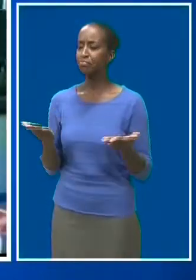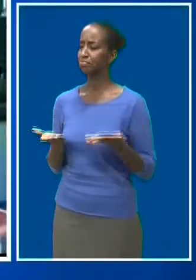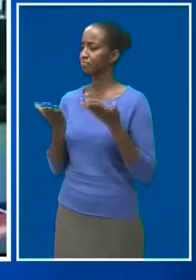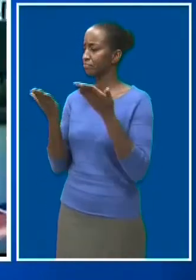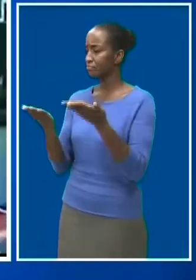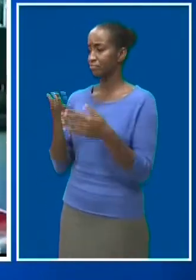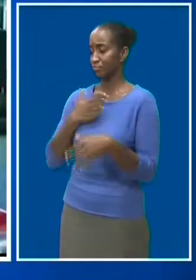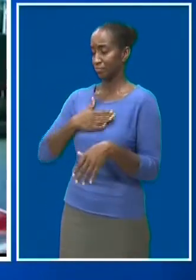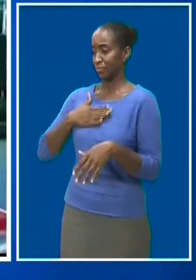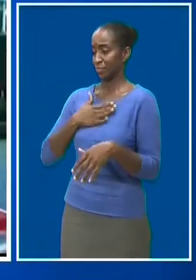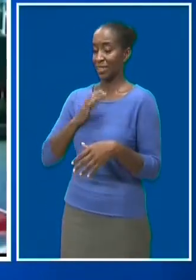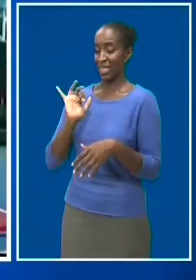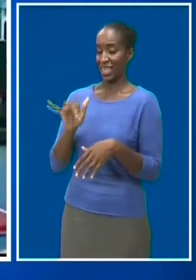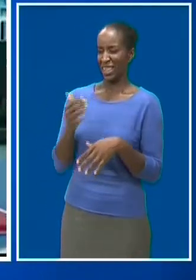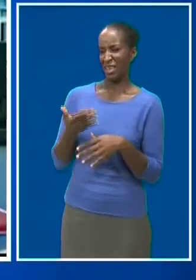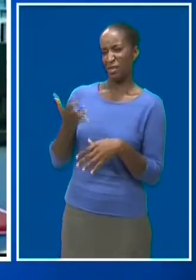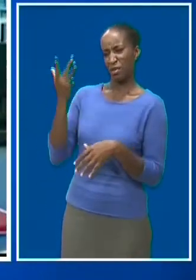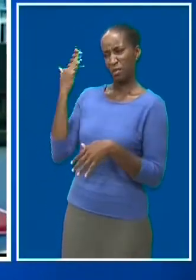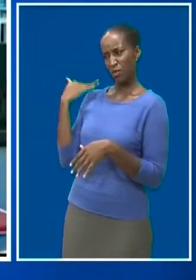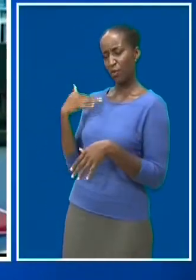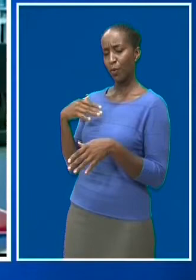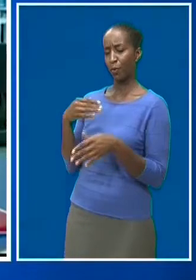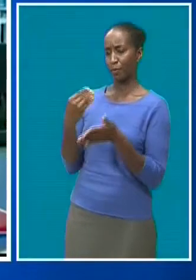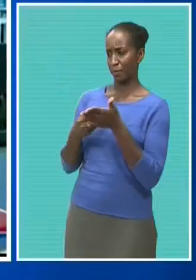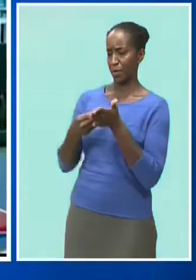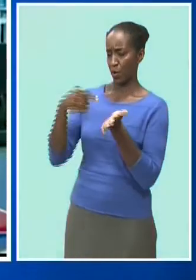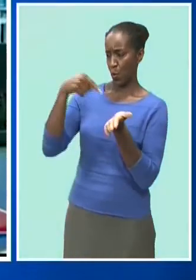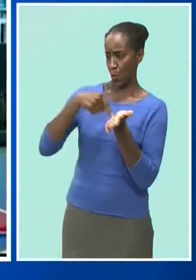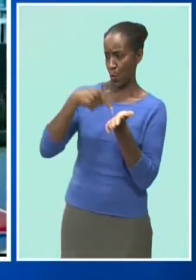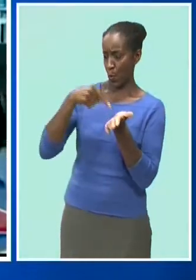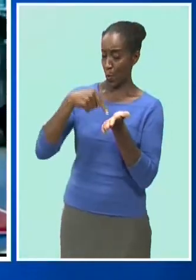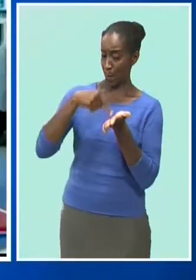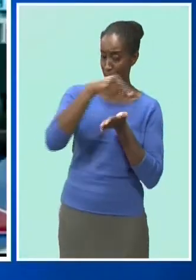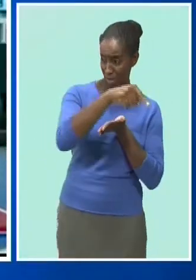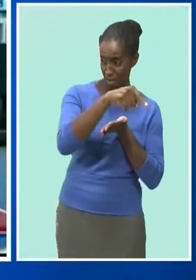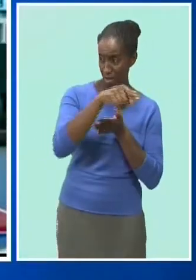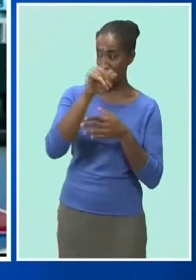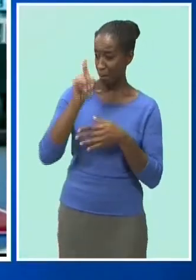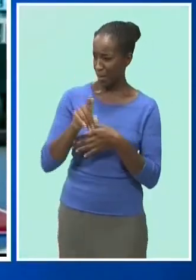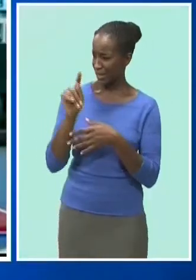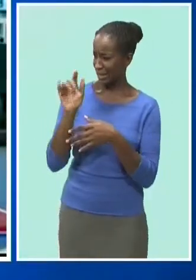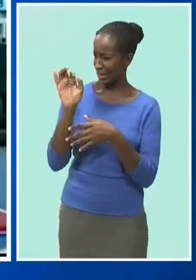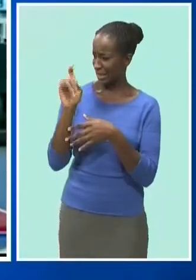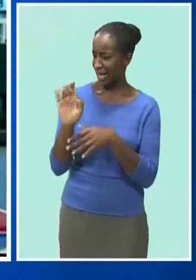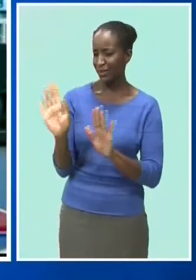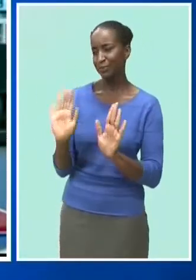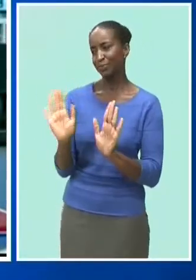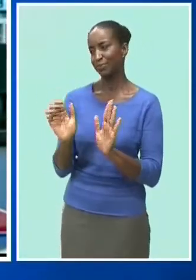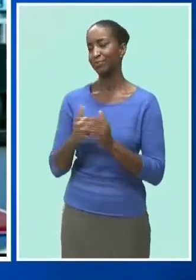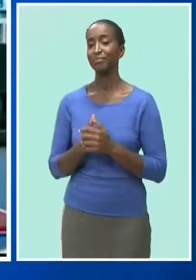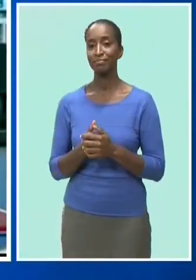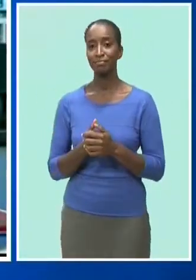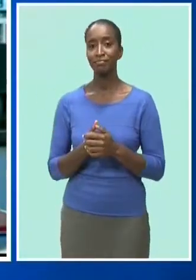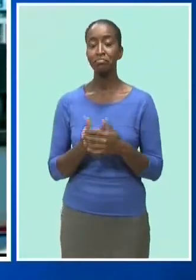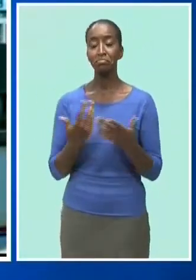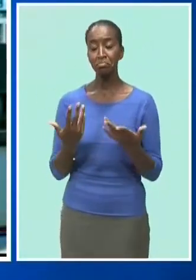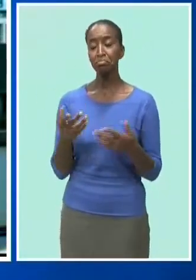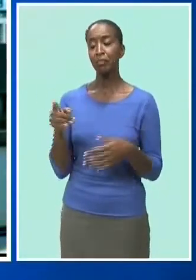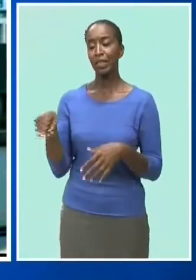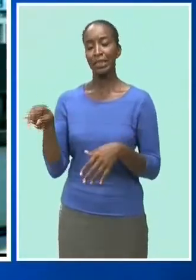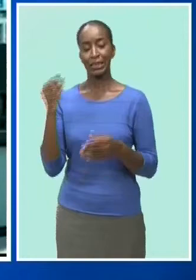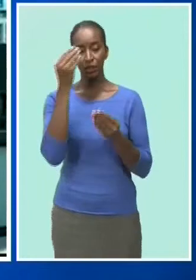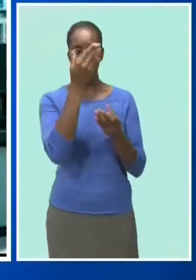officers tax-free. The GNT gave favorable consideration but said that is purely on the purview of the